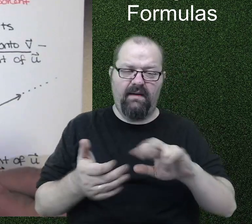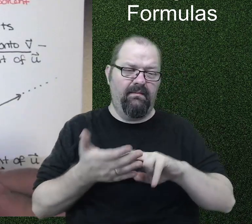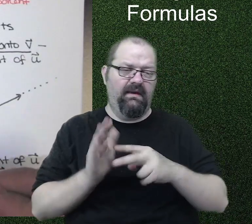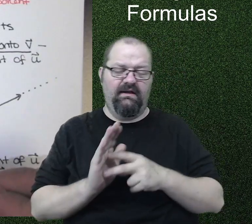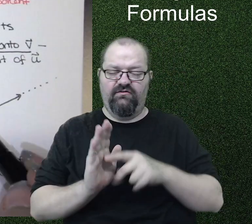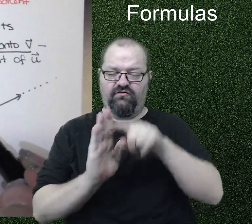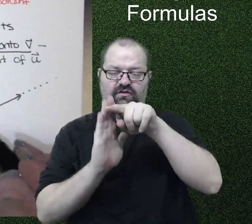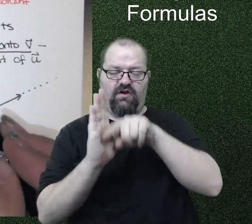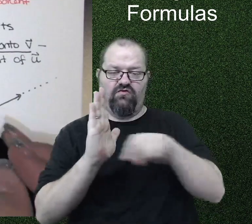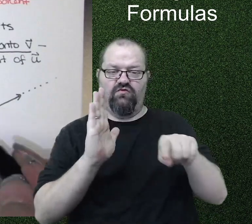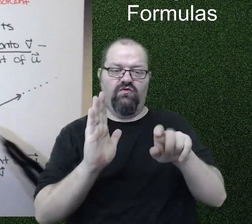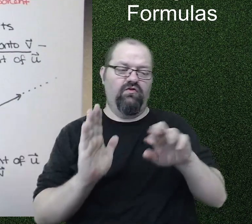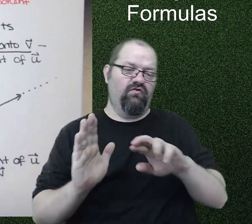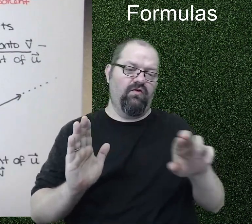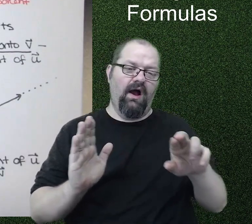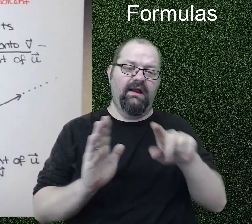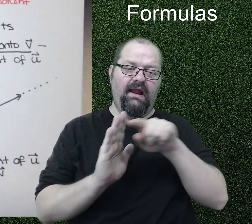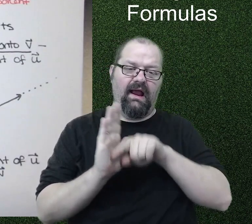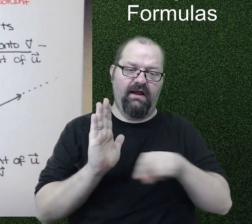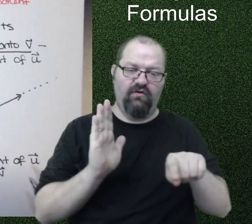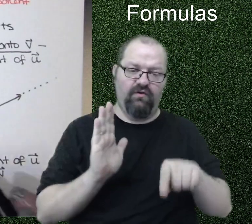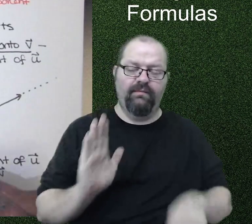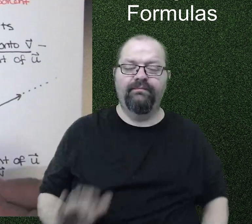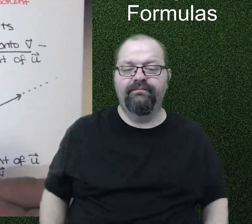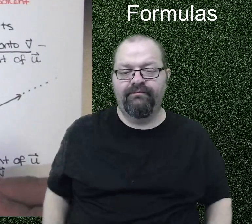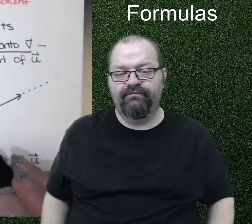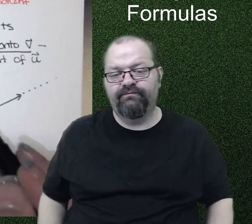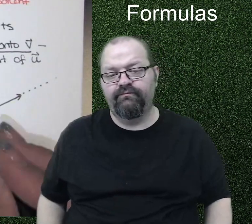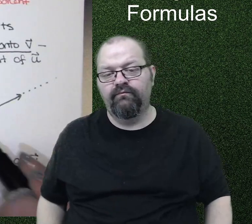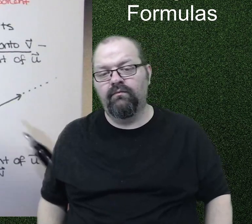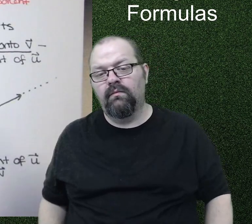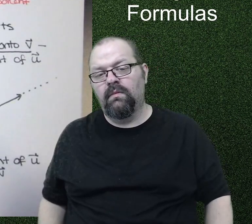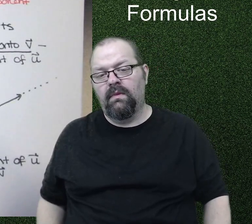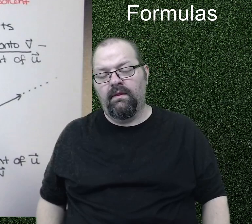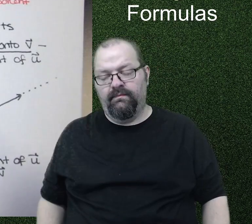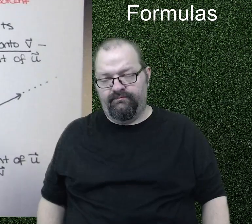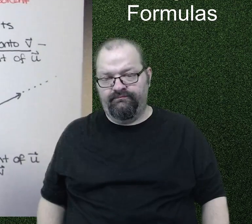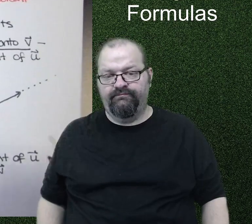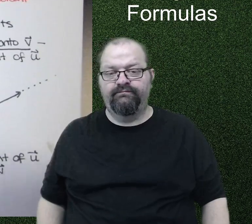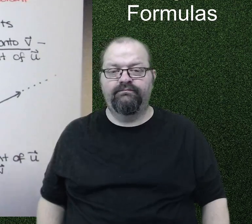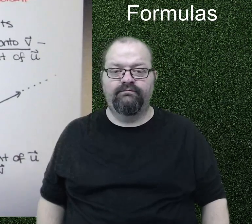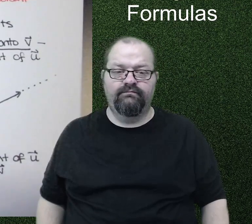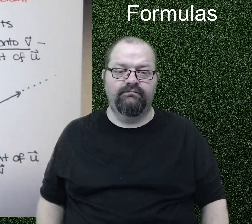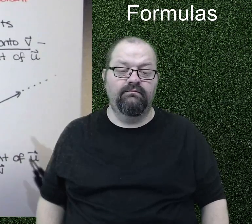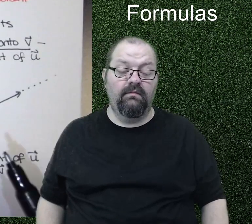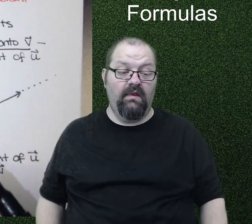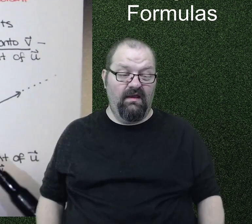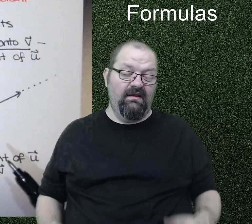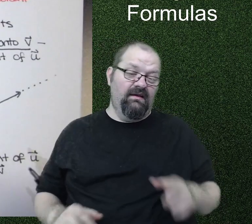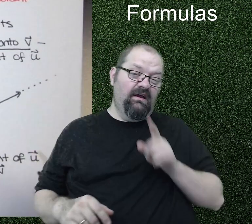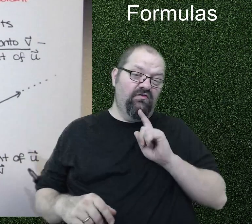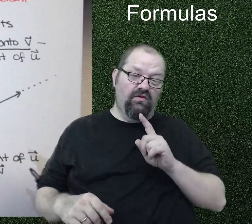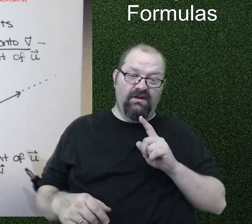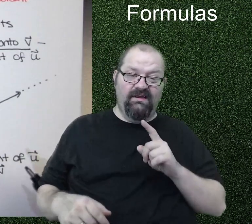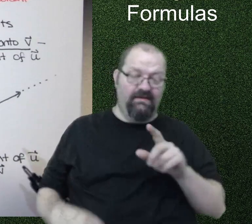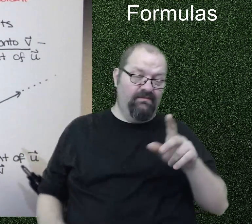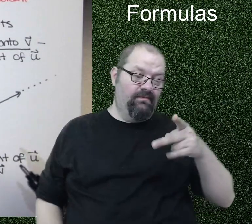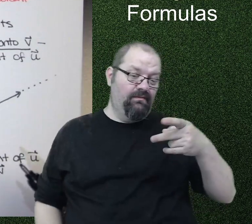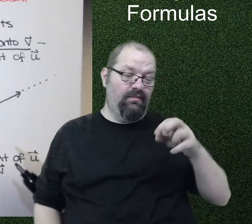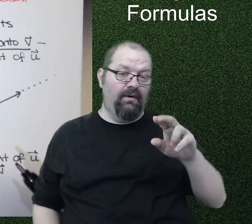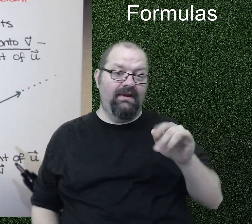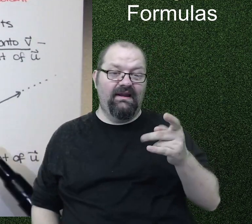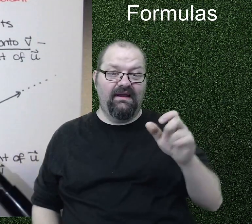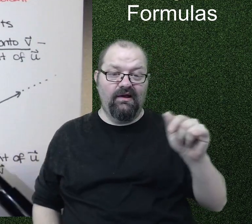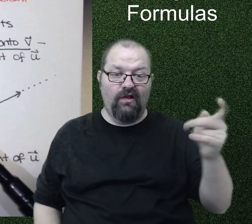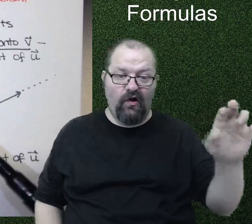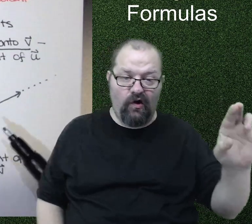I'm thinking of this vector and this vector as perpendicular. But when we're talking about vectors, we tend to use the word orthogonal. We could